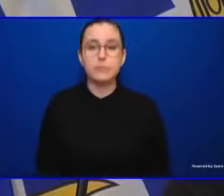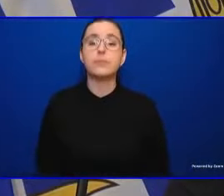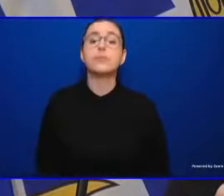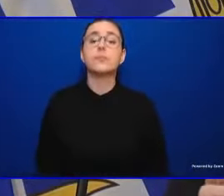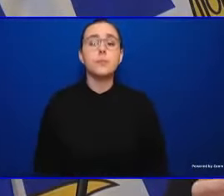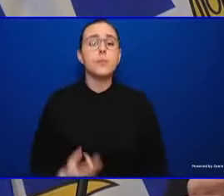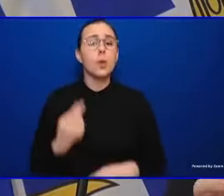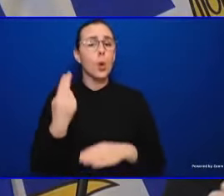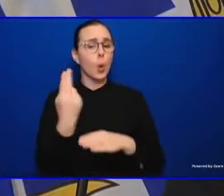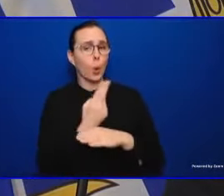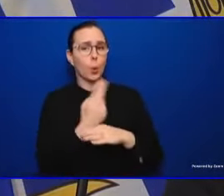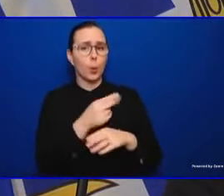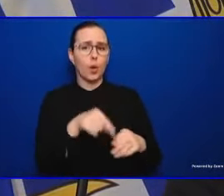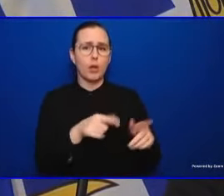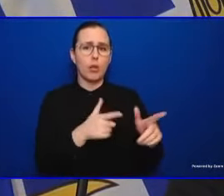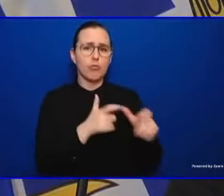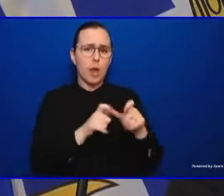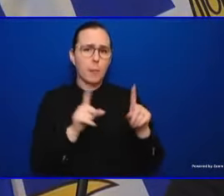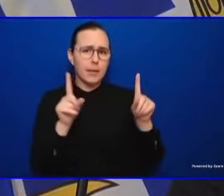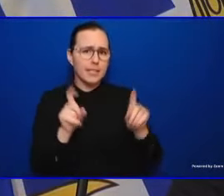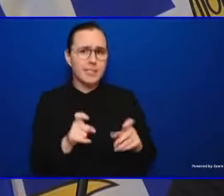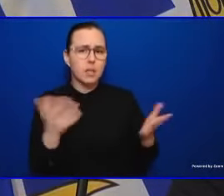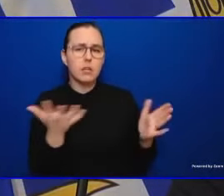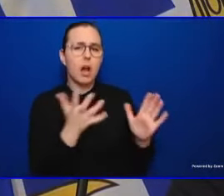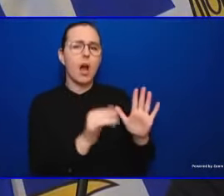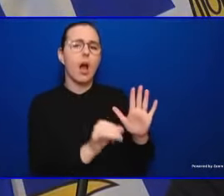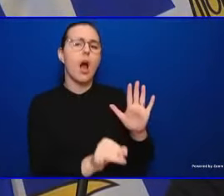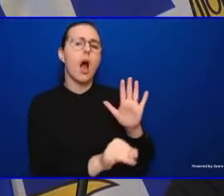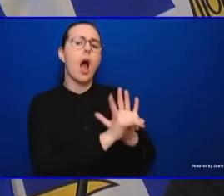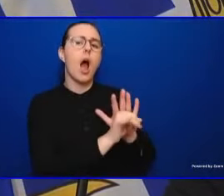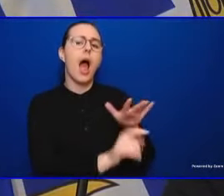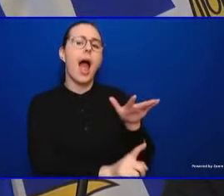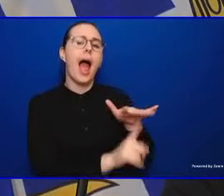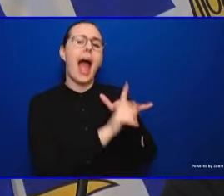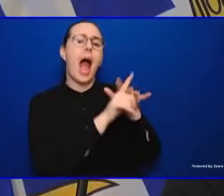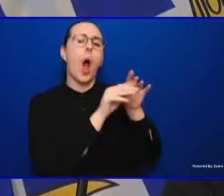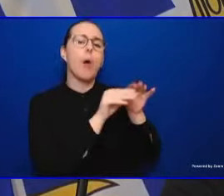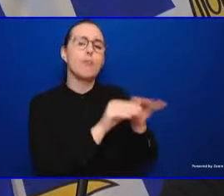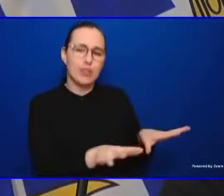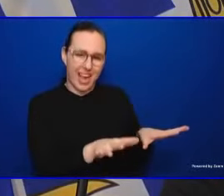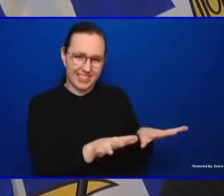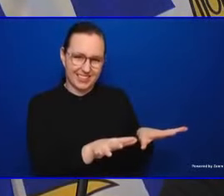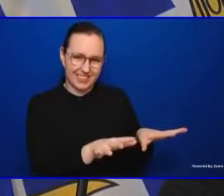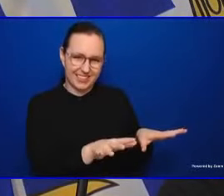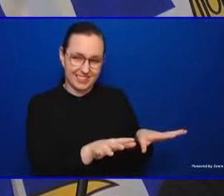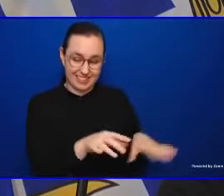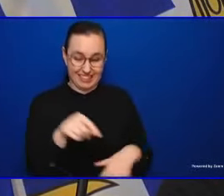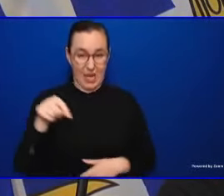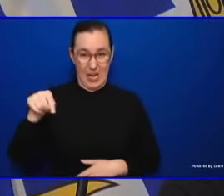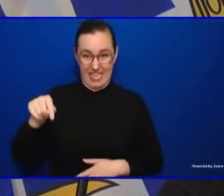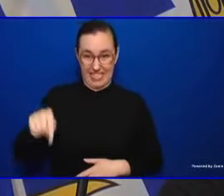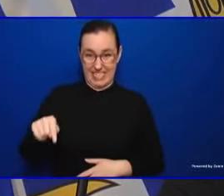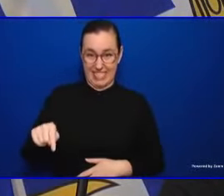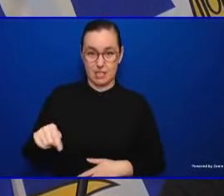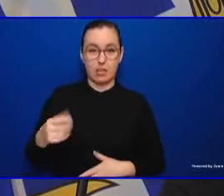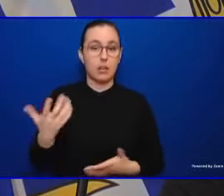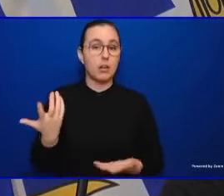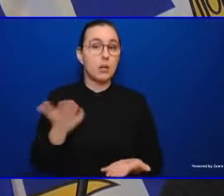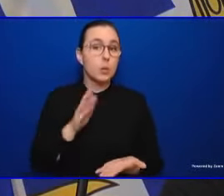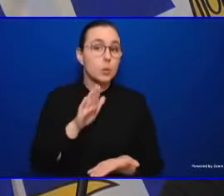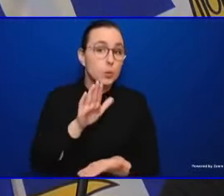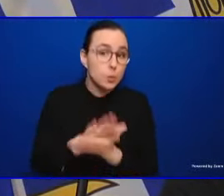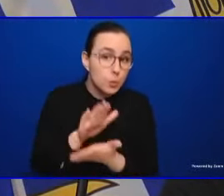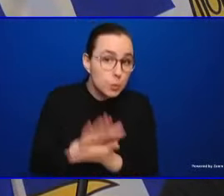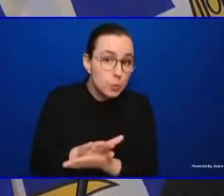to support our K-12 system in the coming weeks on outbreak management under the direction of the medical health officers,